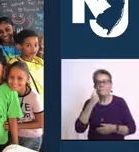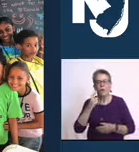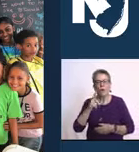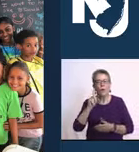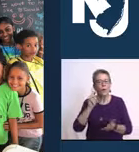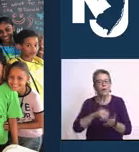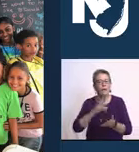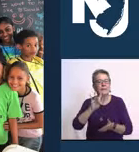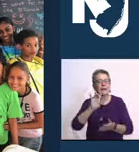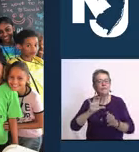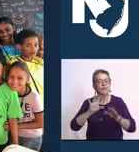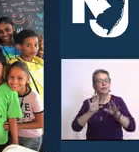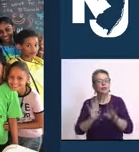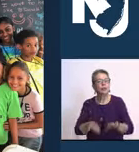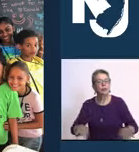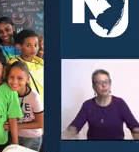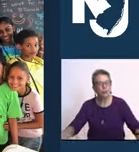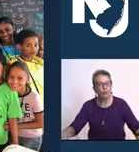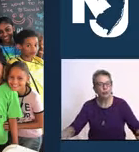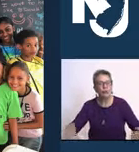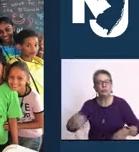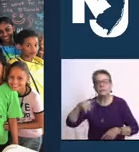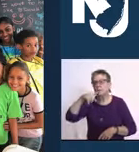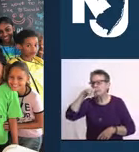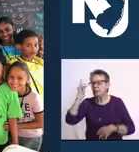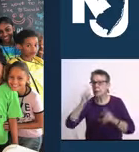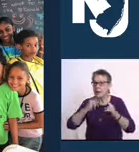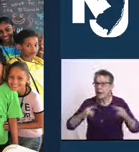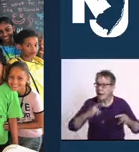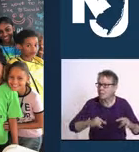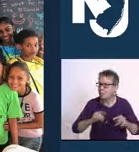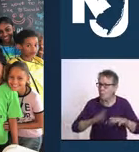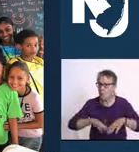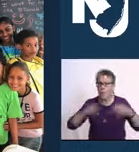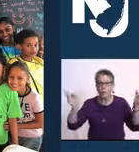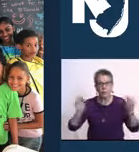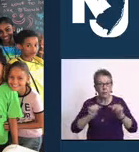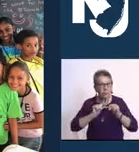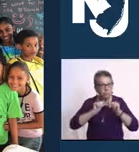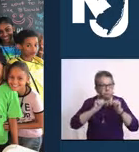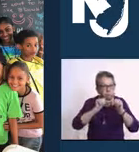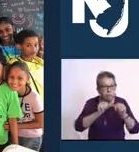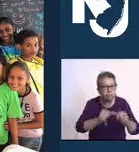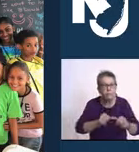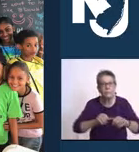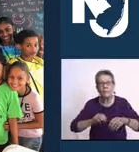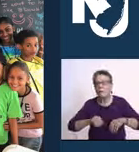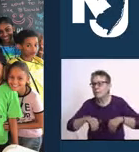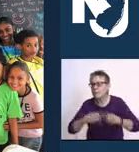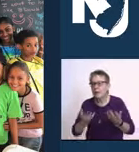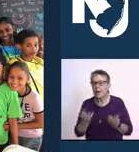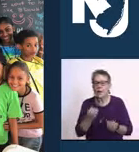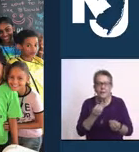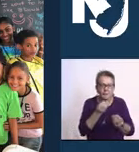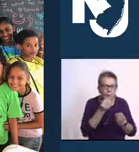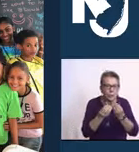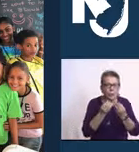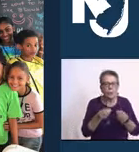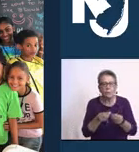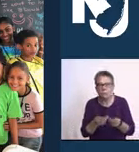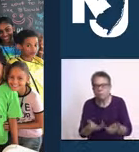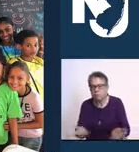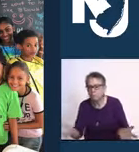and continued providing food to families who needed it, among everything else it does to provide a safe place for kids to learn and